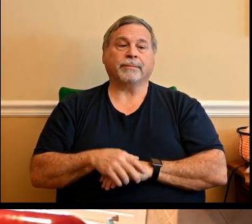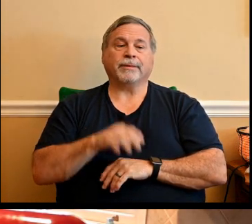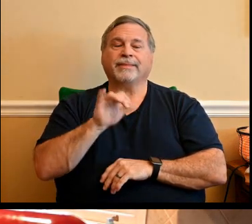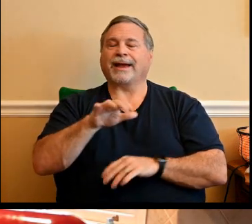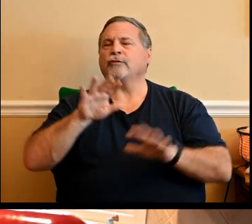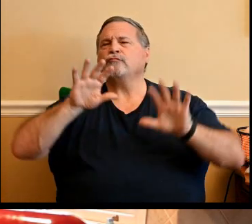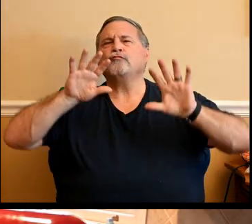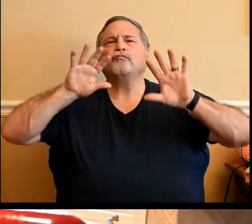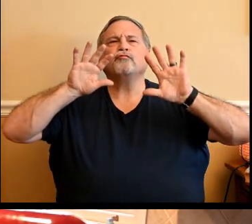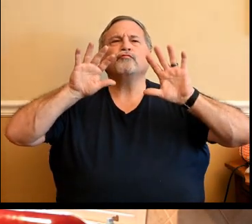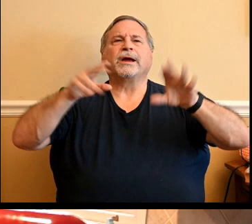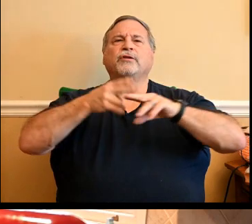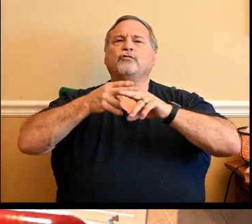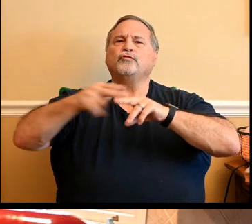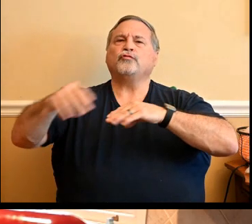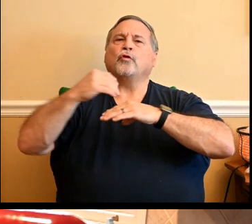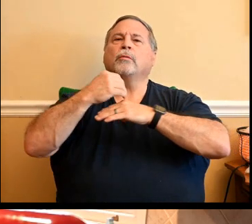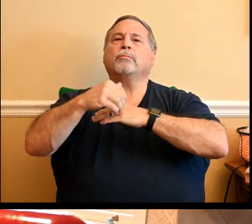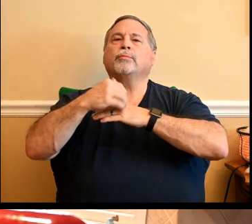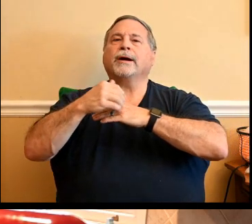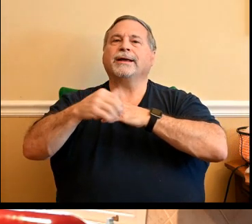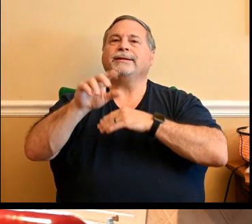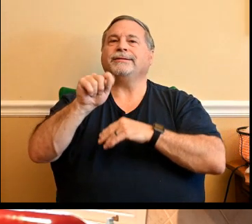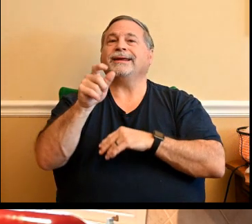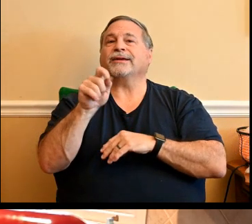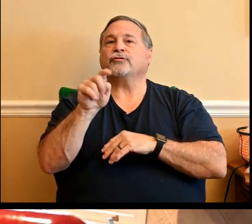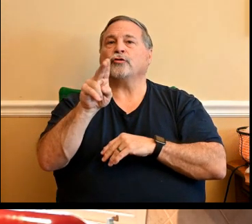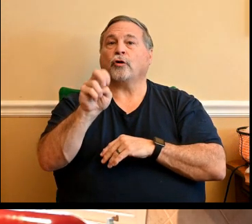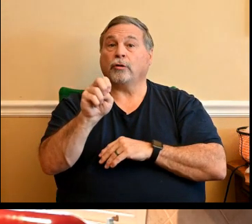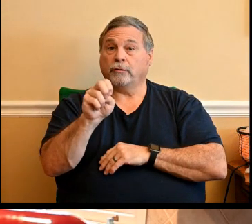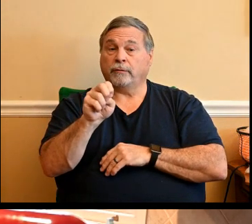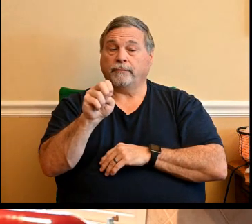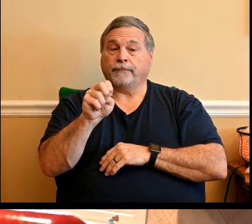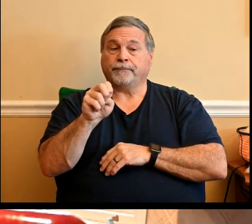Now it's got that great shortbread texture to it.